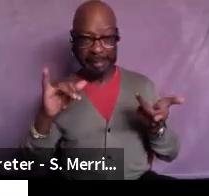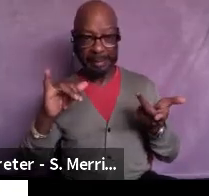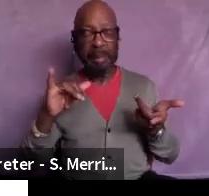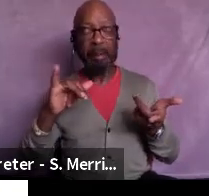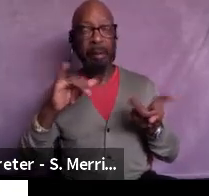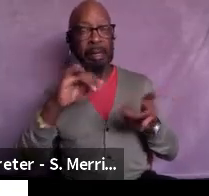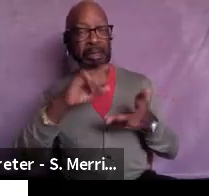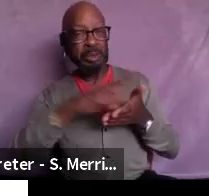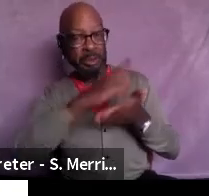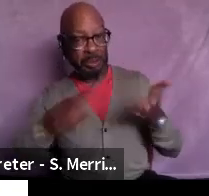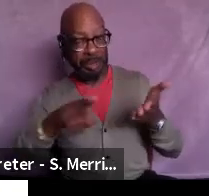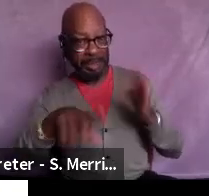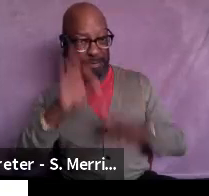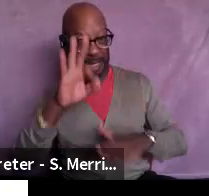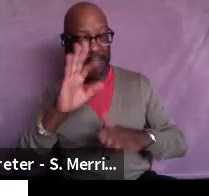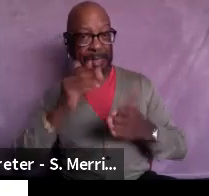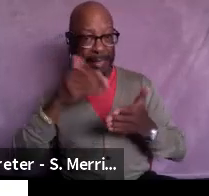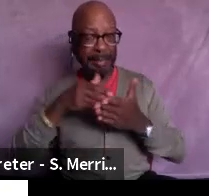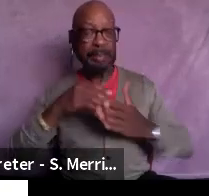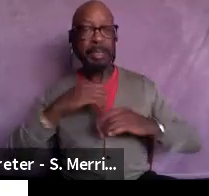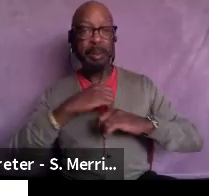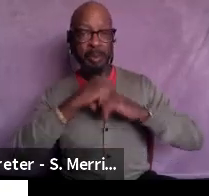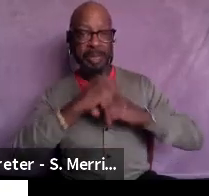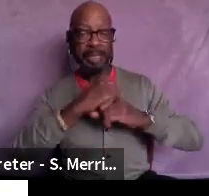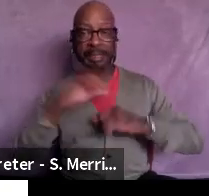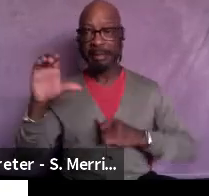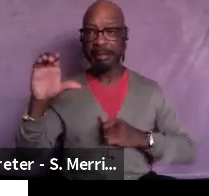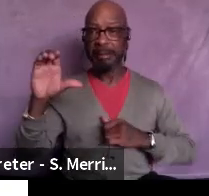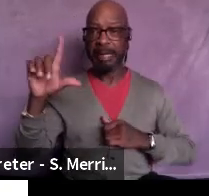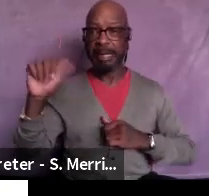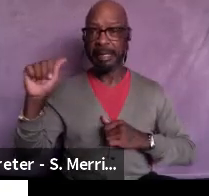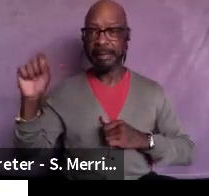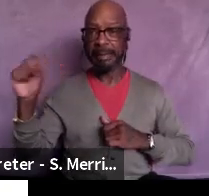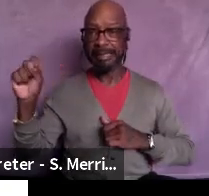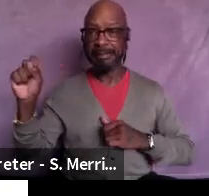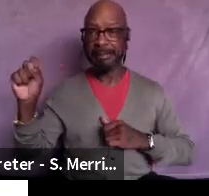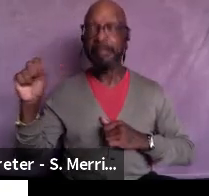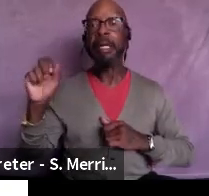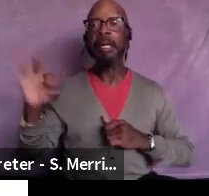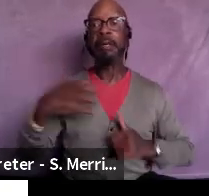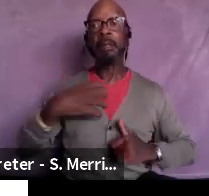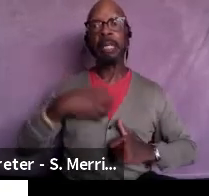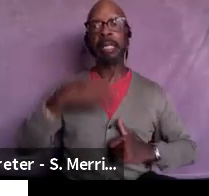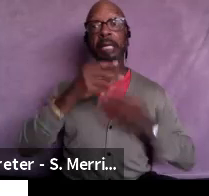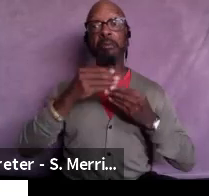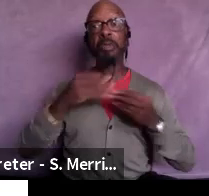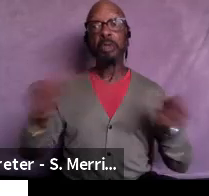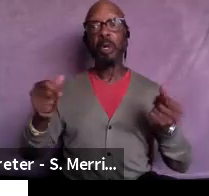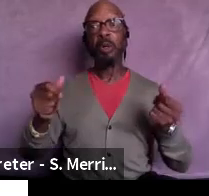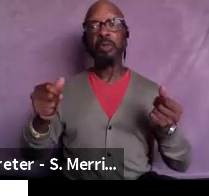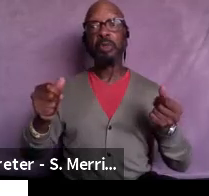discrimination against a protected class? If the complaint is not resolved informally,